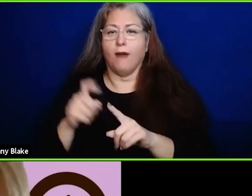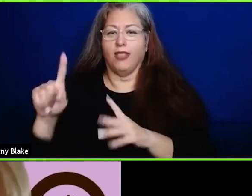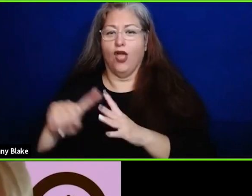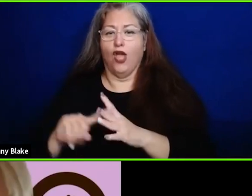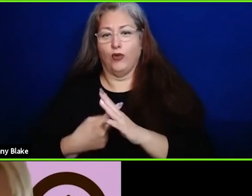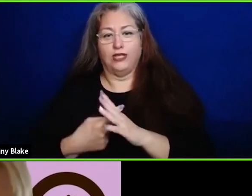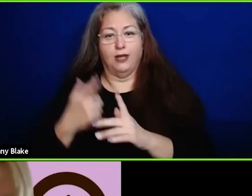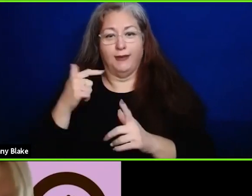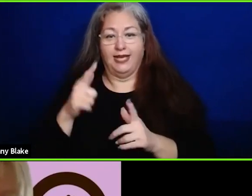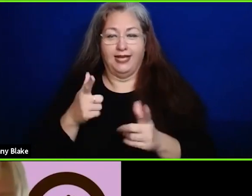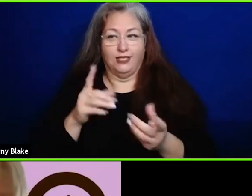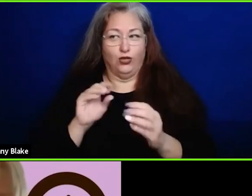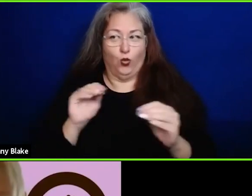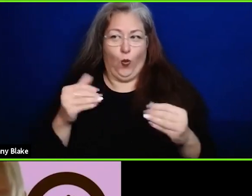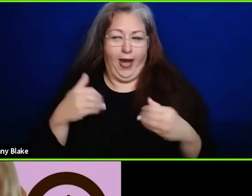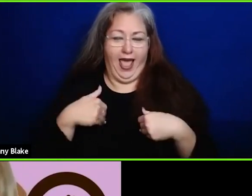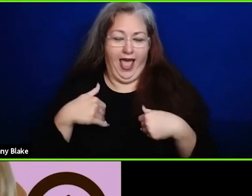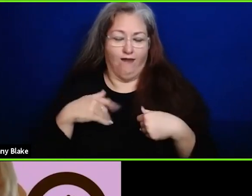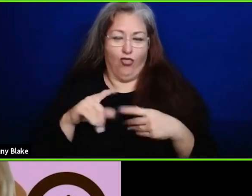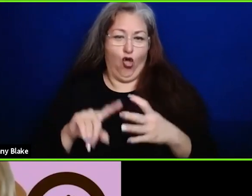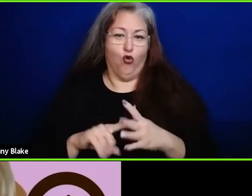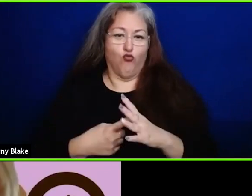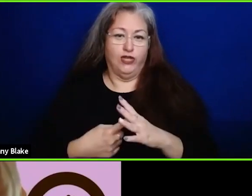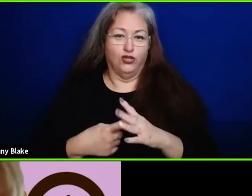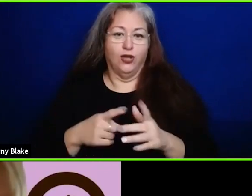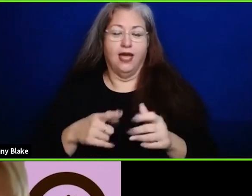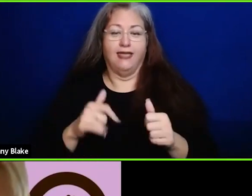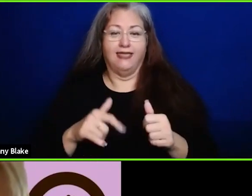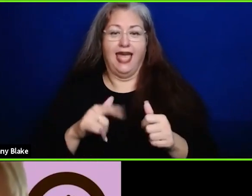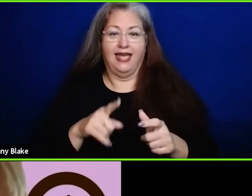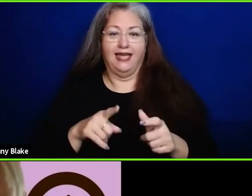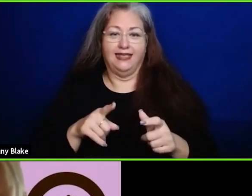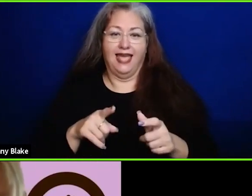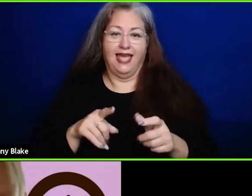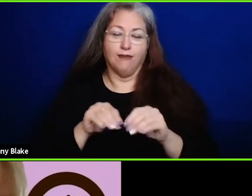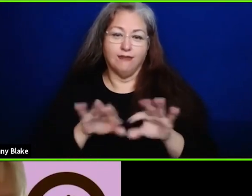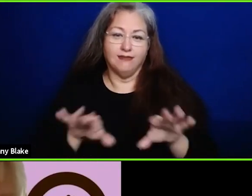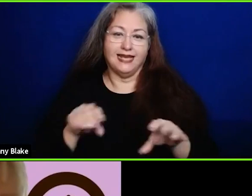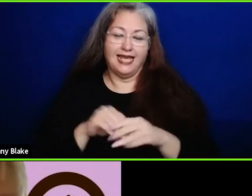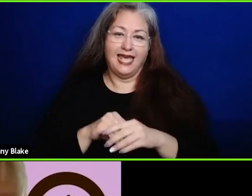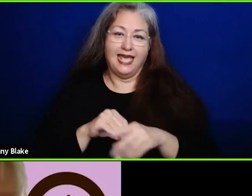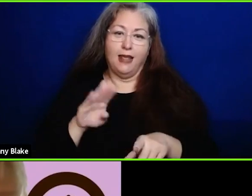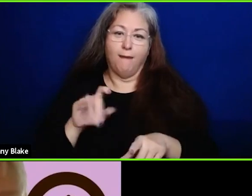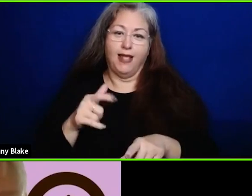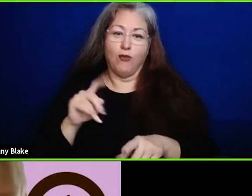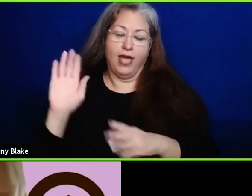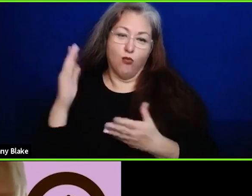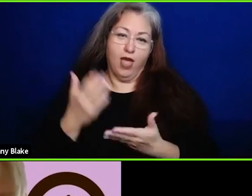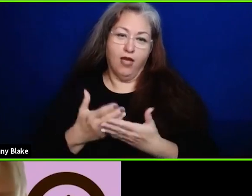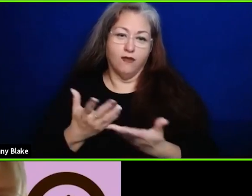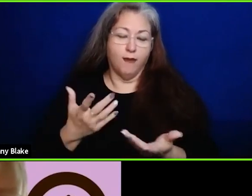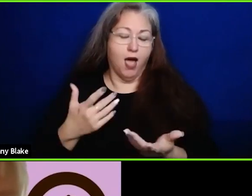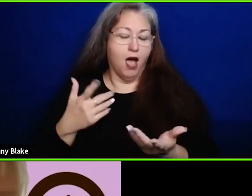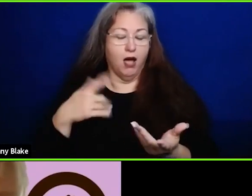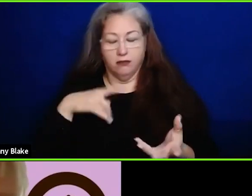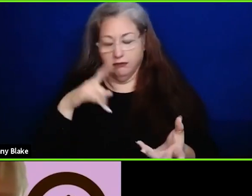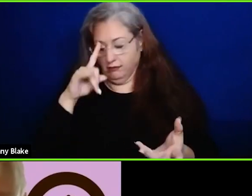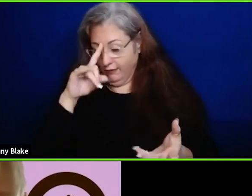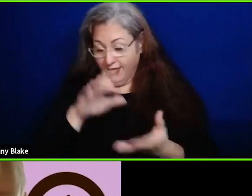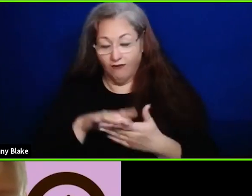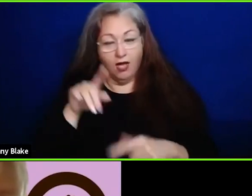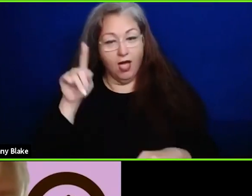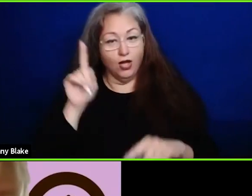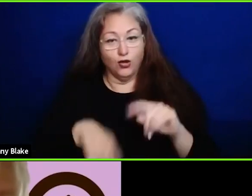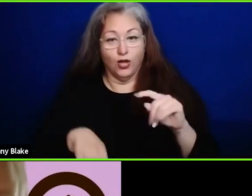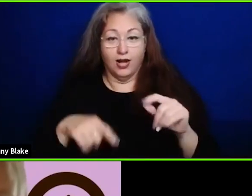wasn't even an original one, and then we reprinted in many copies in Belgrade. And we couldn't believe it. I tell you, when I